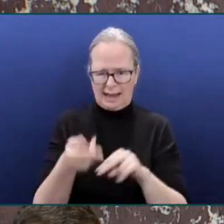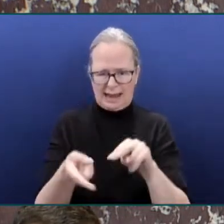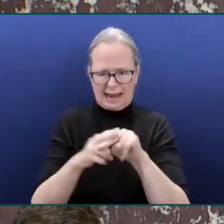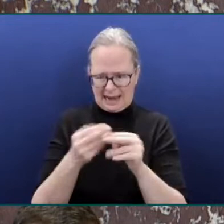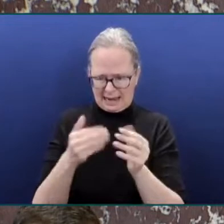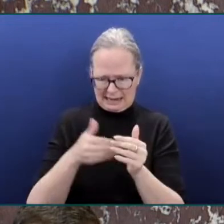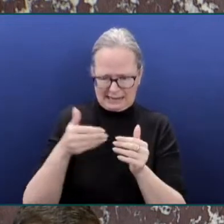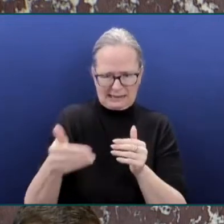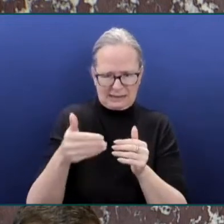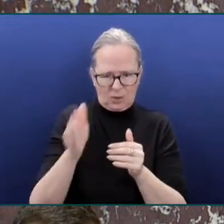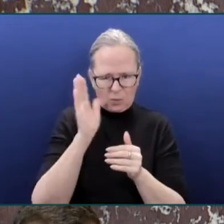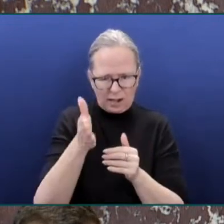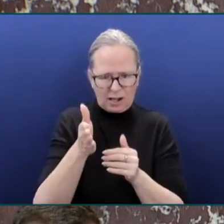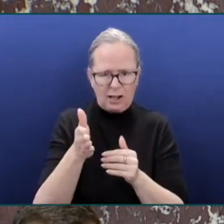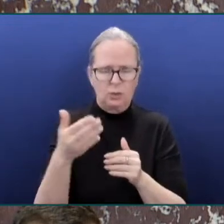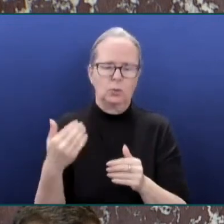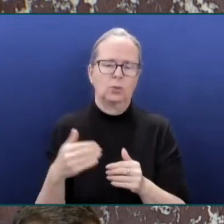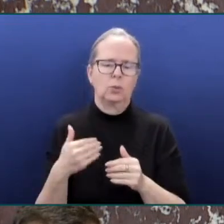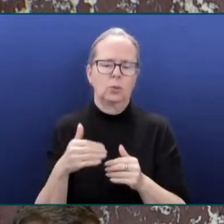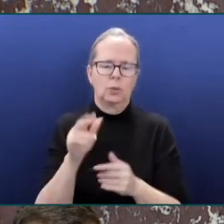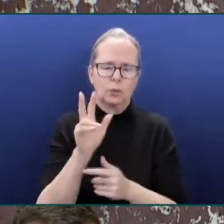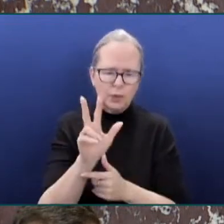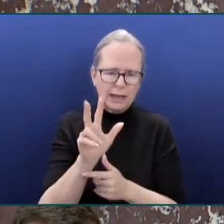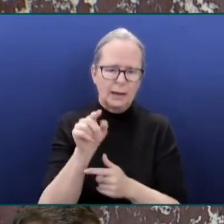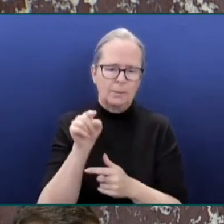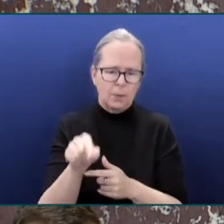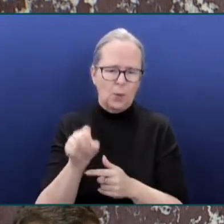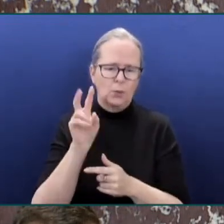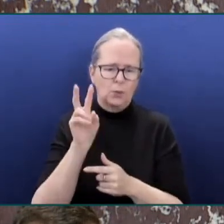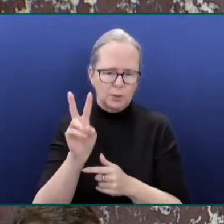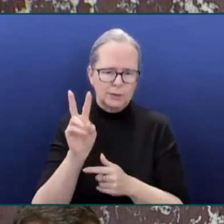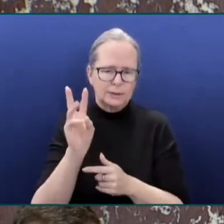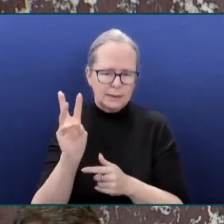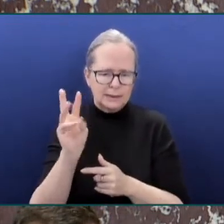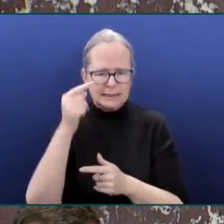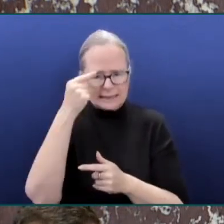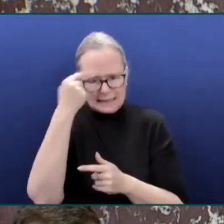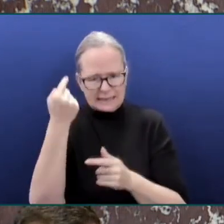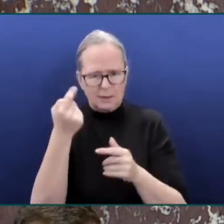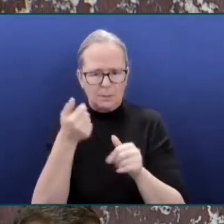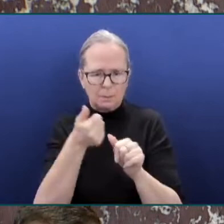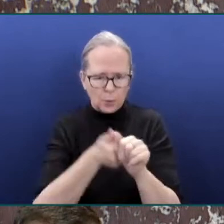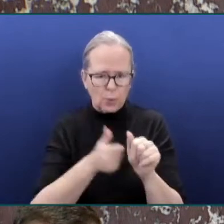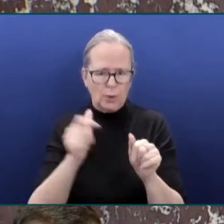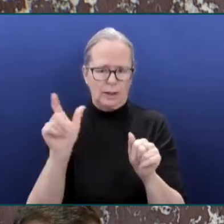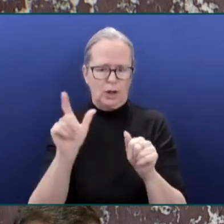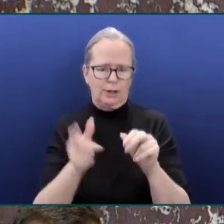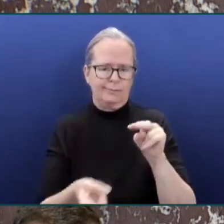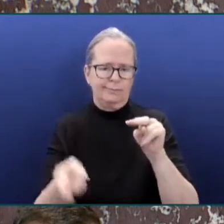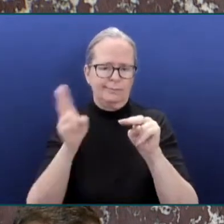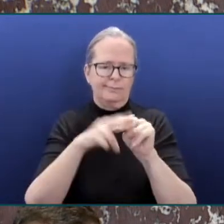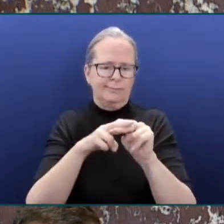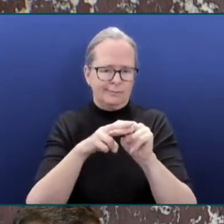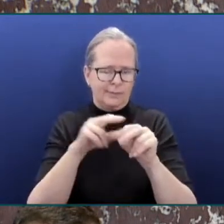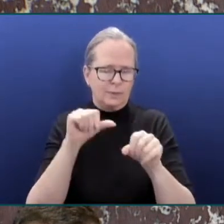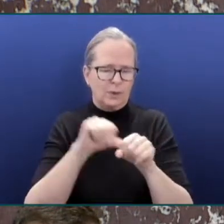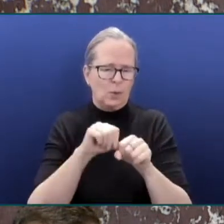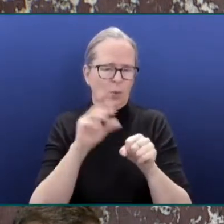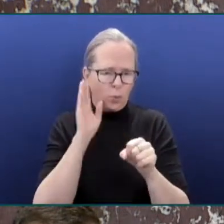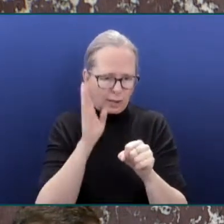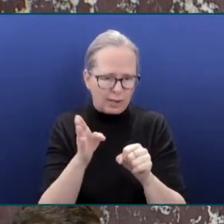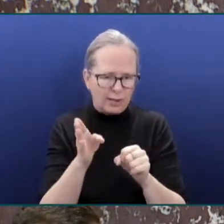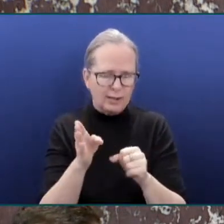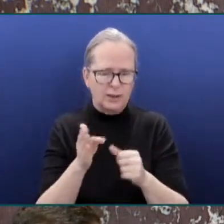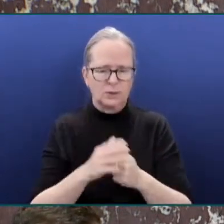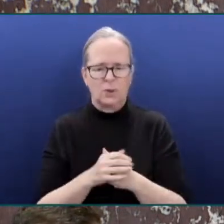as the government's new rate for carbon tax increases come into force. These increases come in addition to other taxes drivers